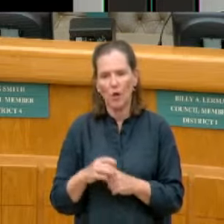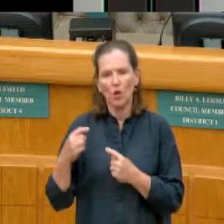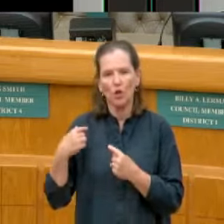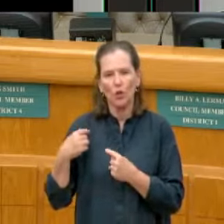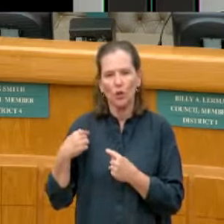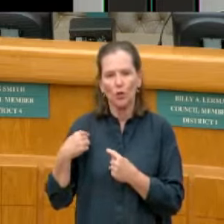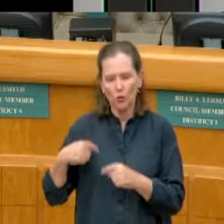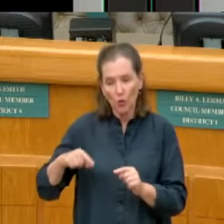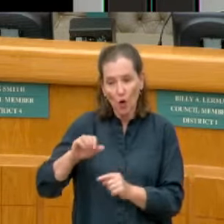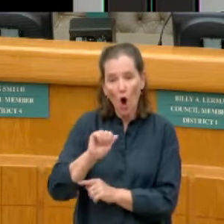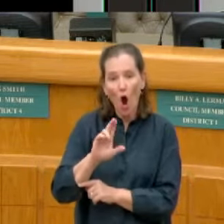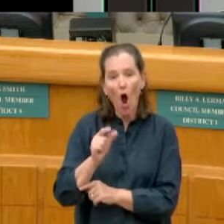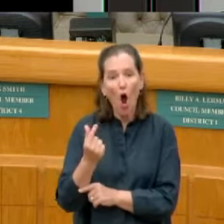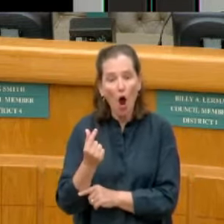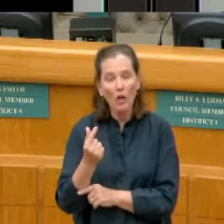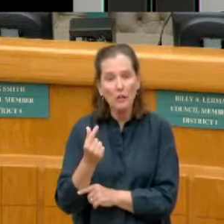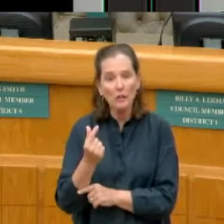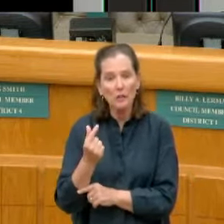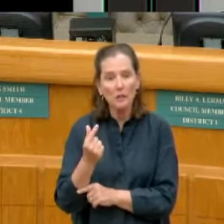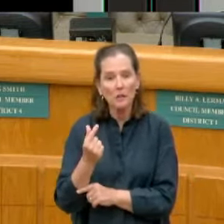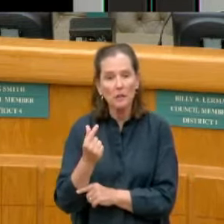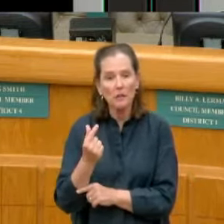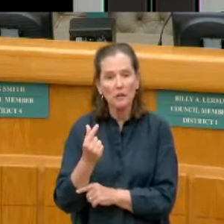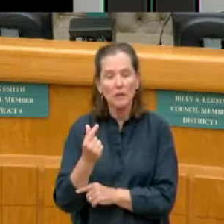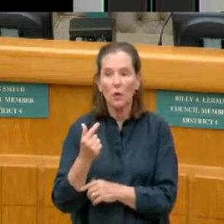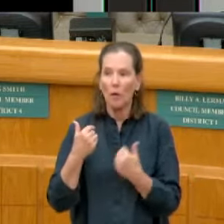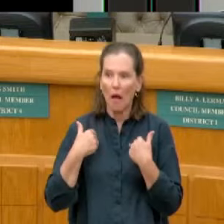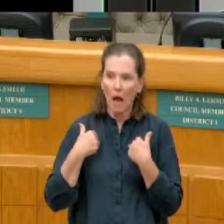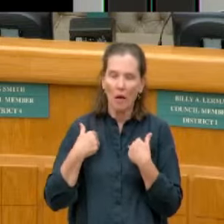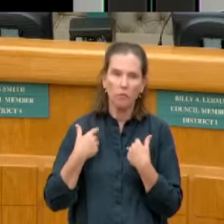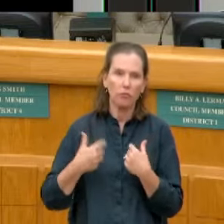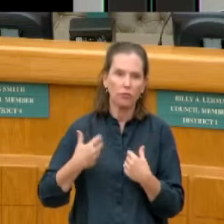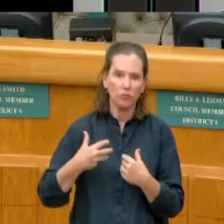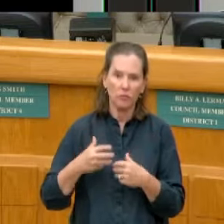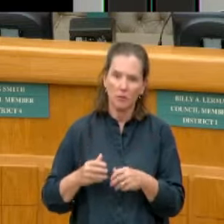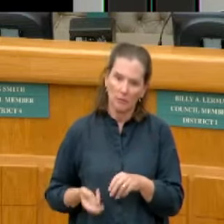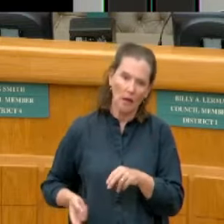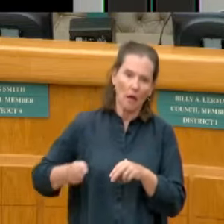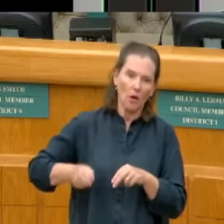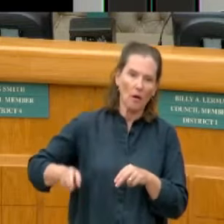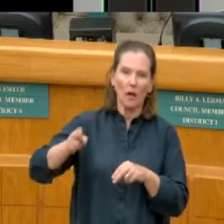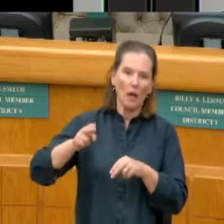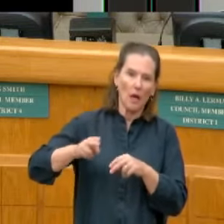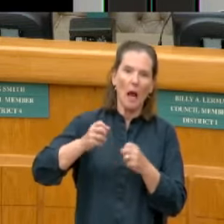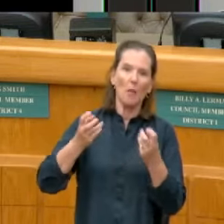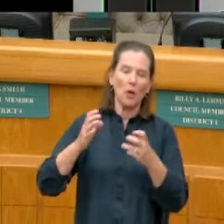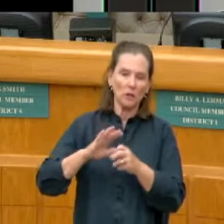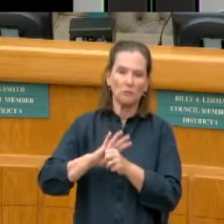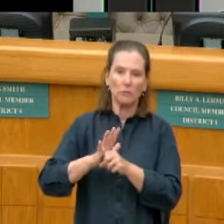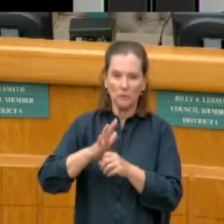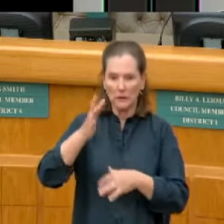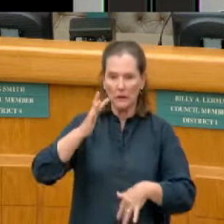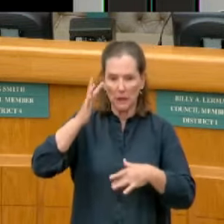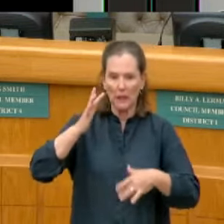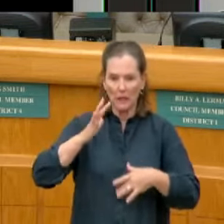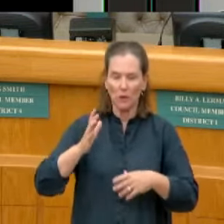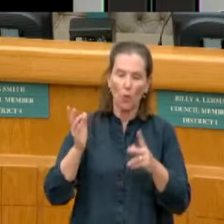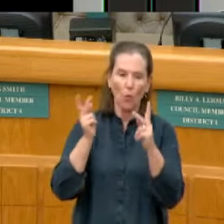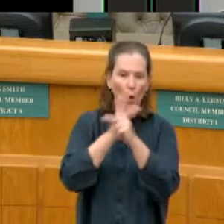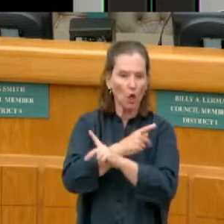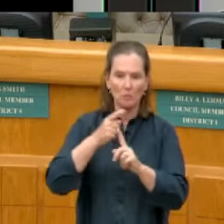Delta variant-driven COVID-19 surge made it one of the worst months of the entire pandemic. We